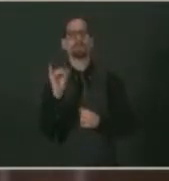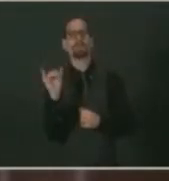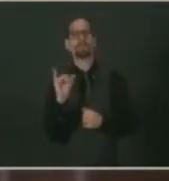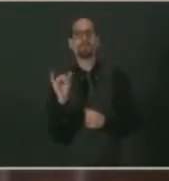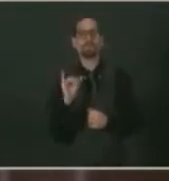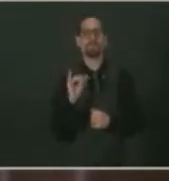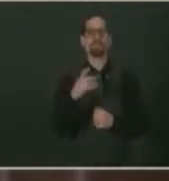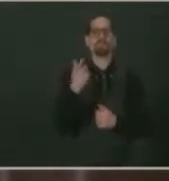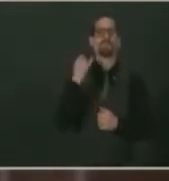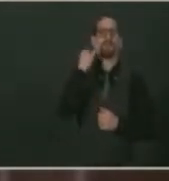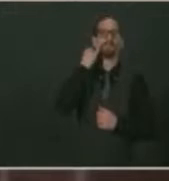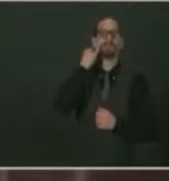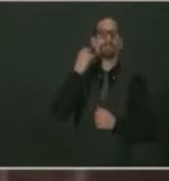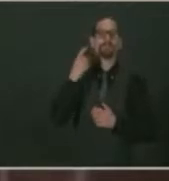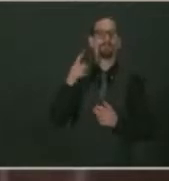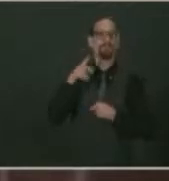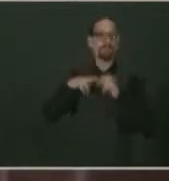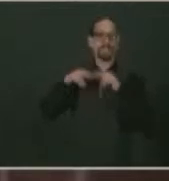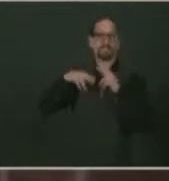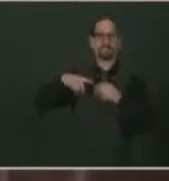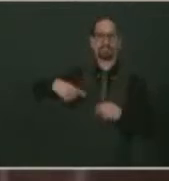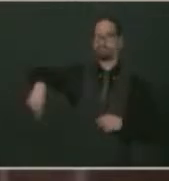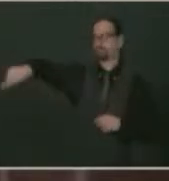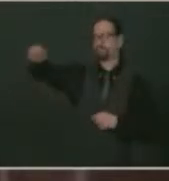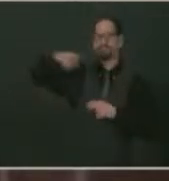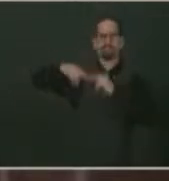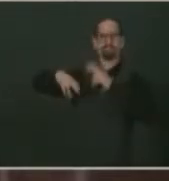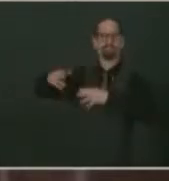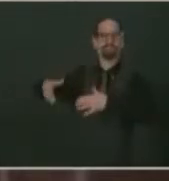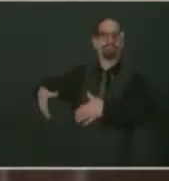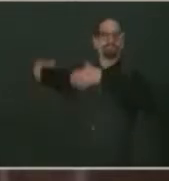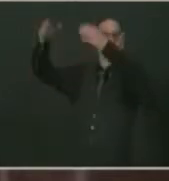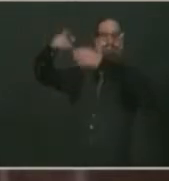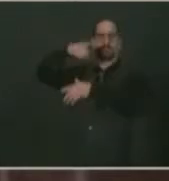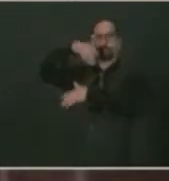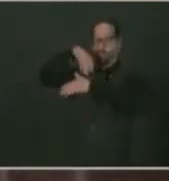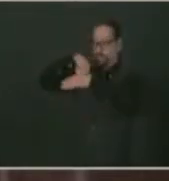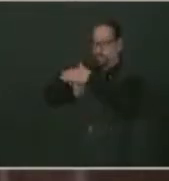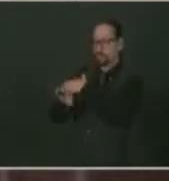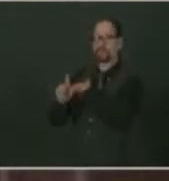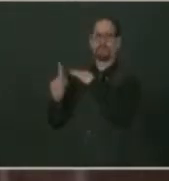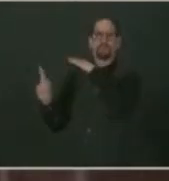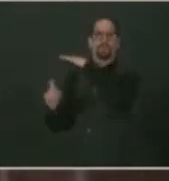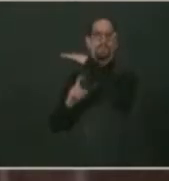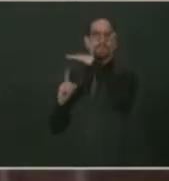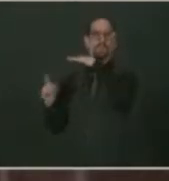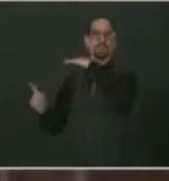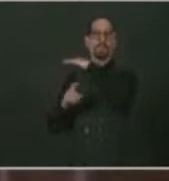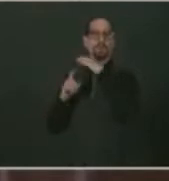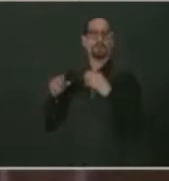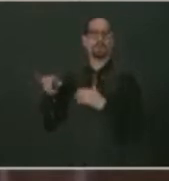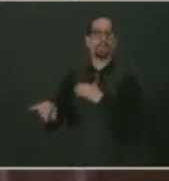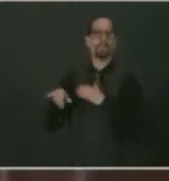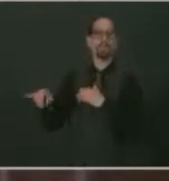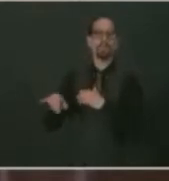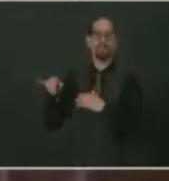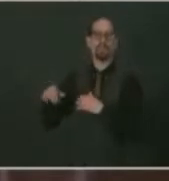you're in a particular place, especially if the ventilation is poor, and making sure that you